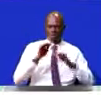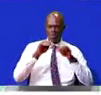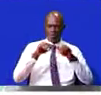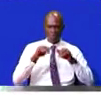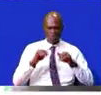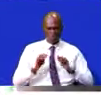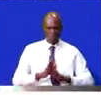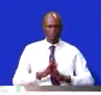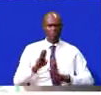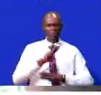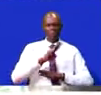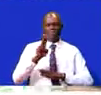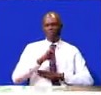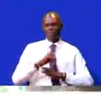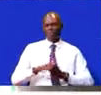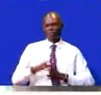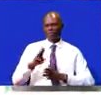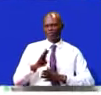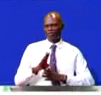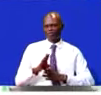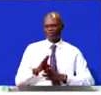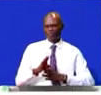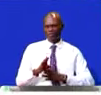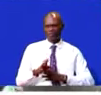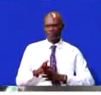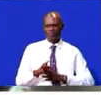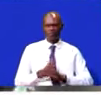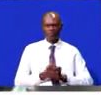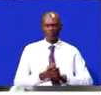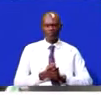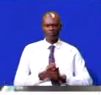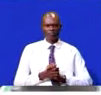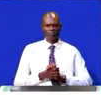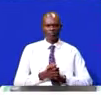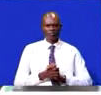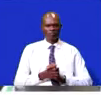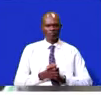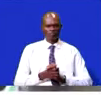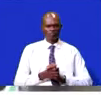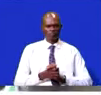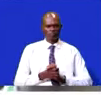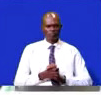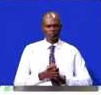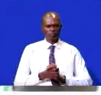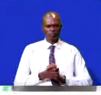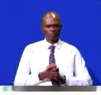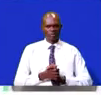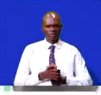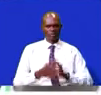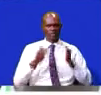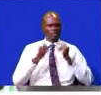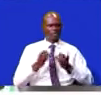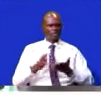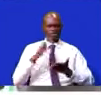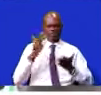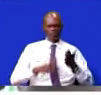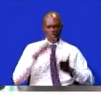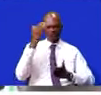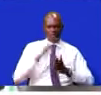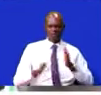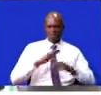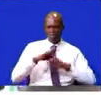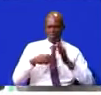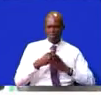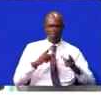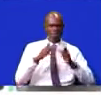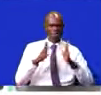moyiedhi. Now, there are private ways to collect the people with the trucks. We are now going to revoke all the approval letters we gave them, because if you are a private